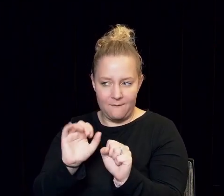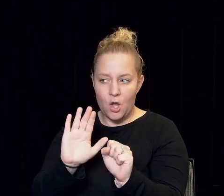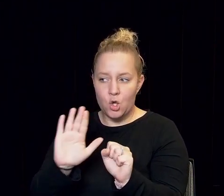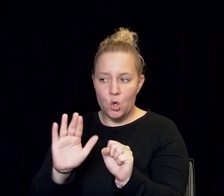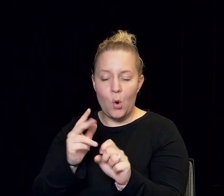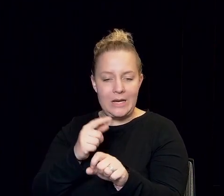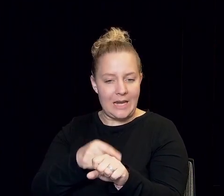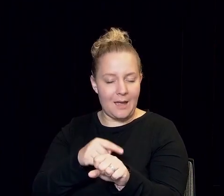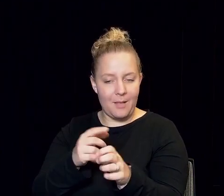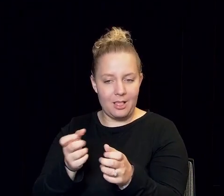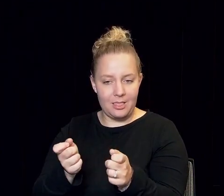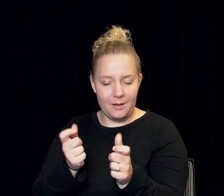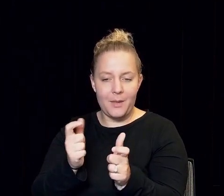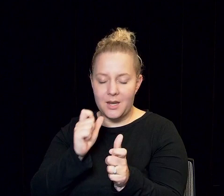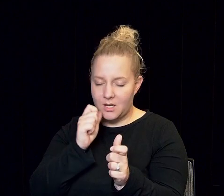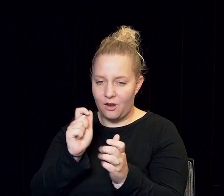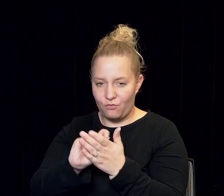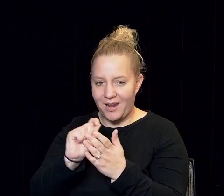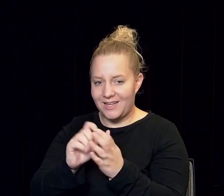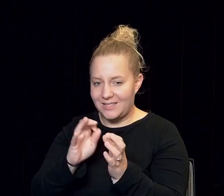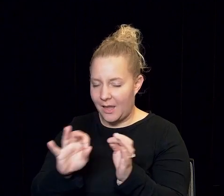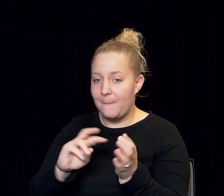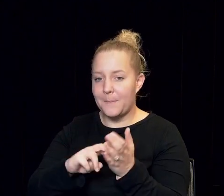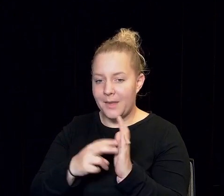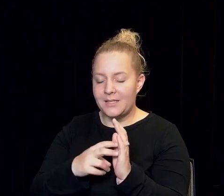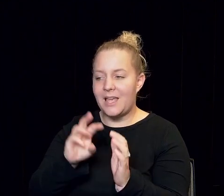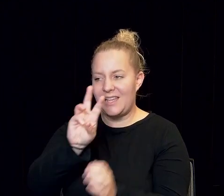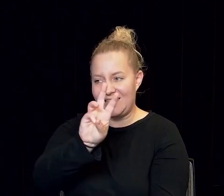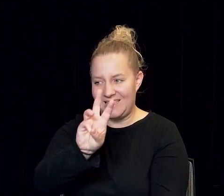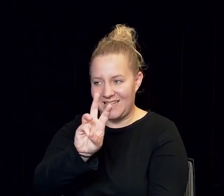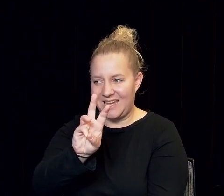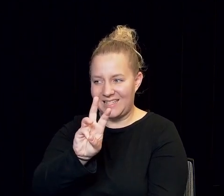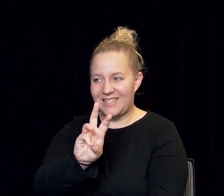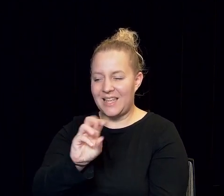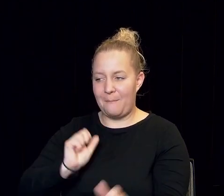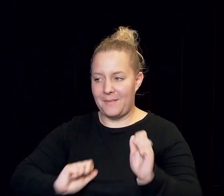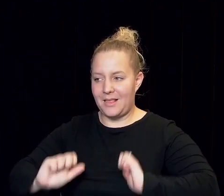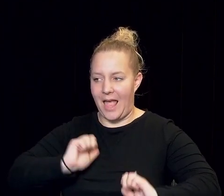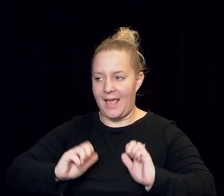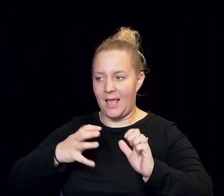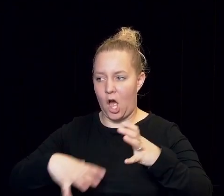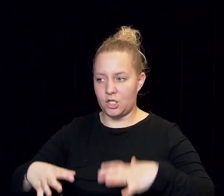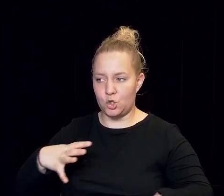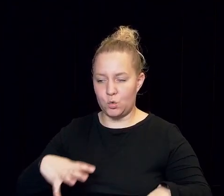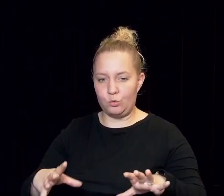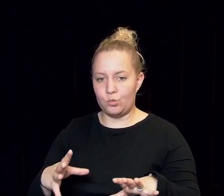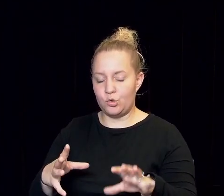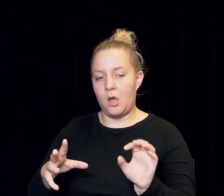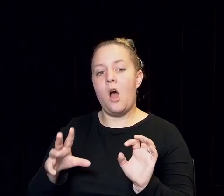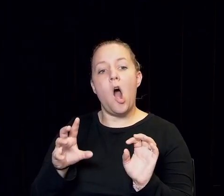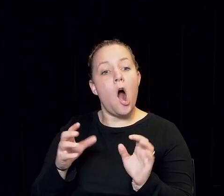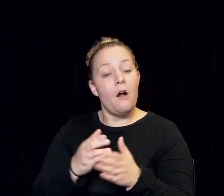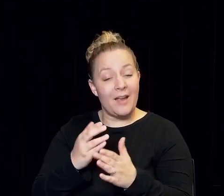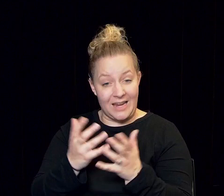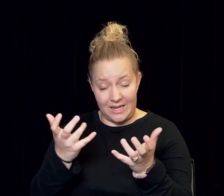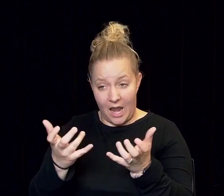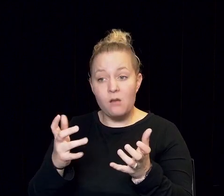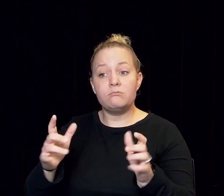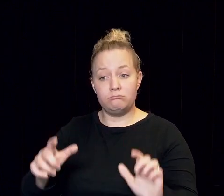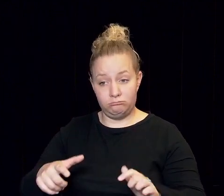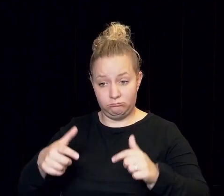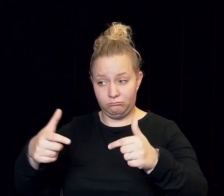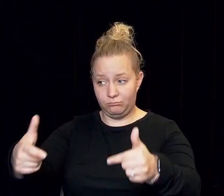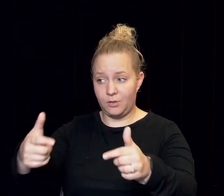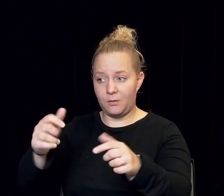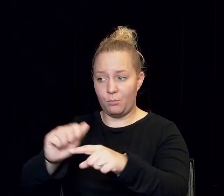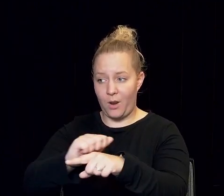sentence there, but like I said, that just means I can make 6 play costumes. All right, now you are going to practice with the Pepsi